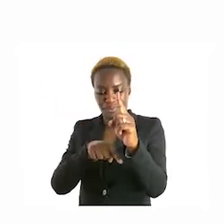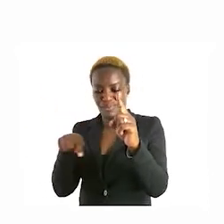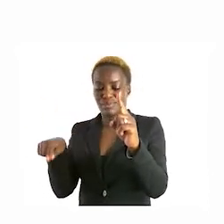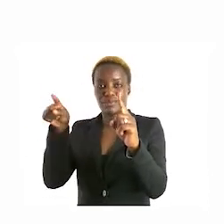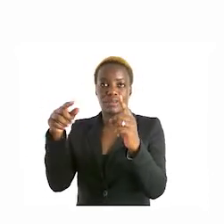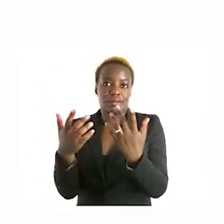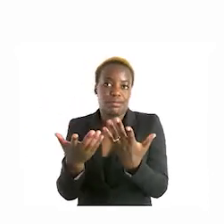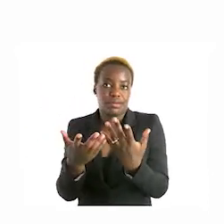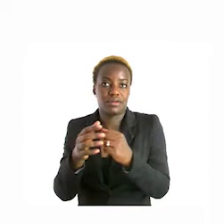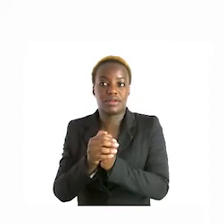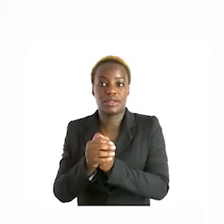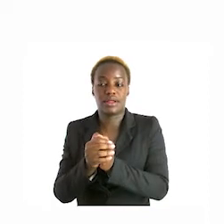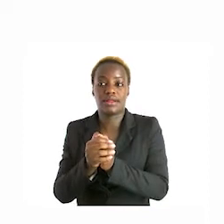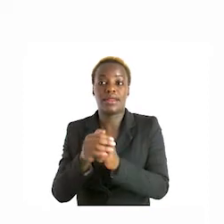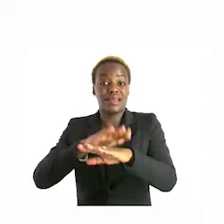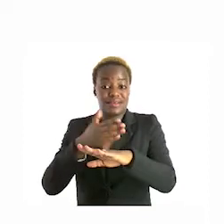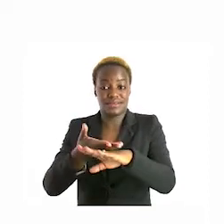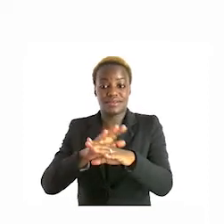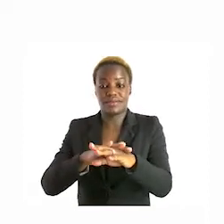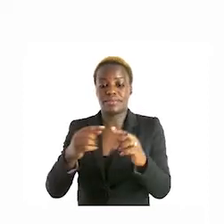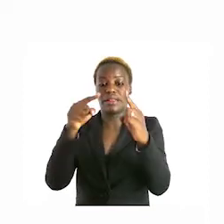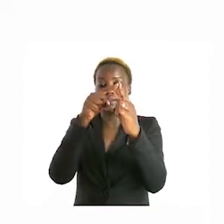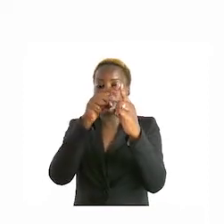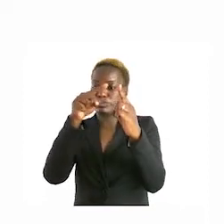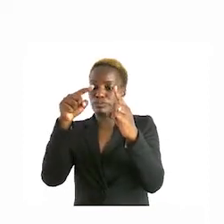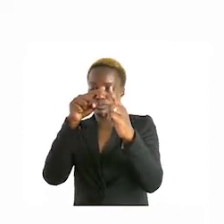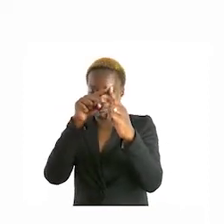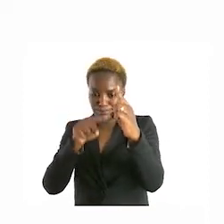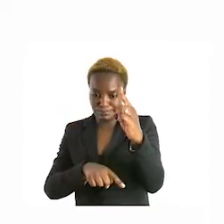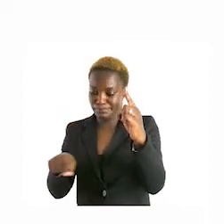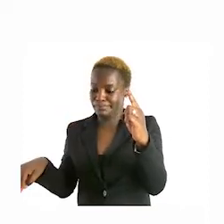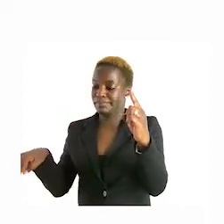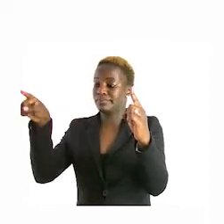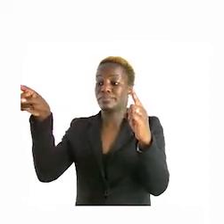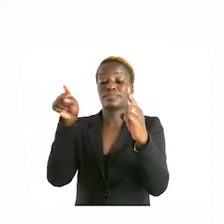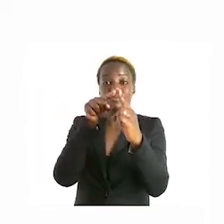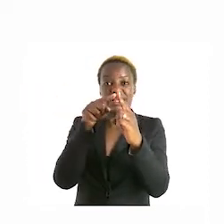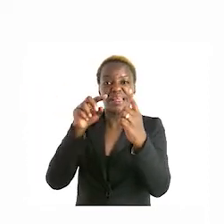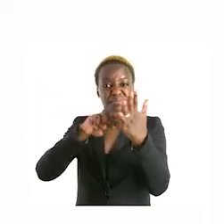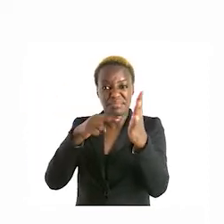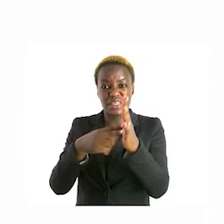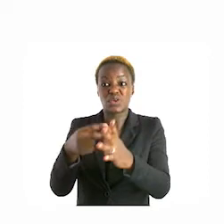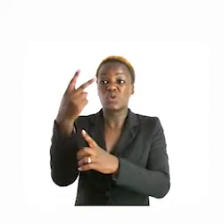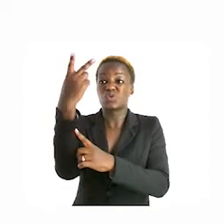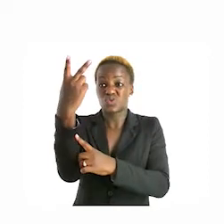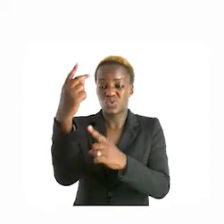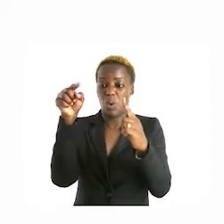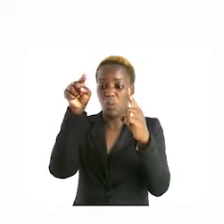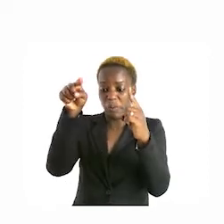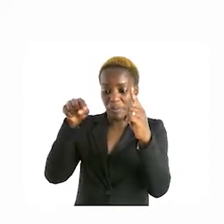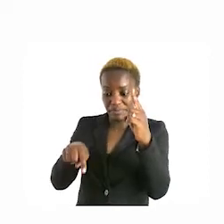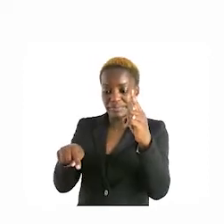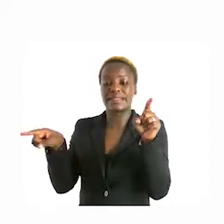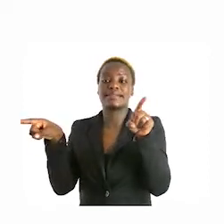rectangular shape, which means two sides are equal. Whenever we have to look on the